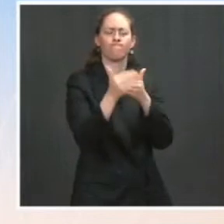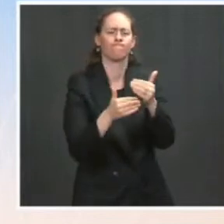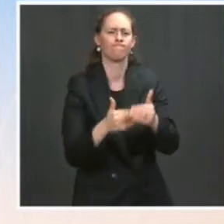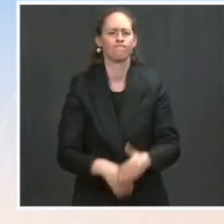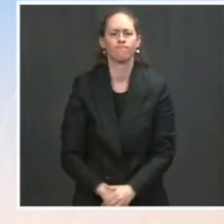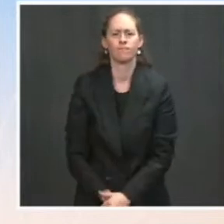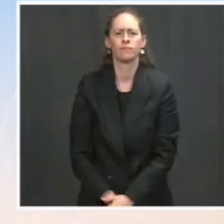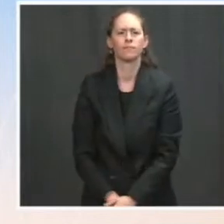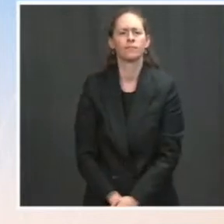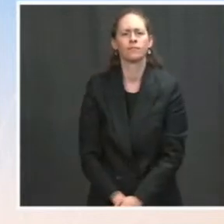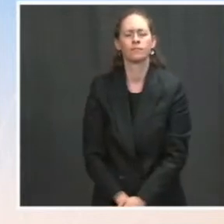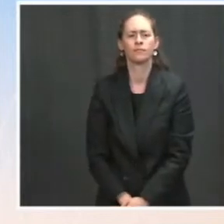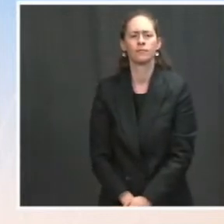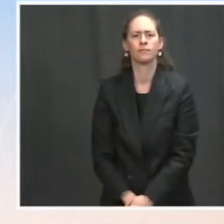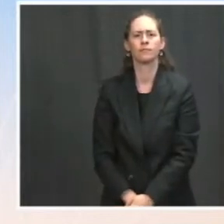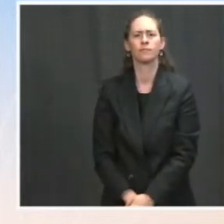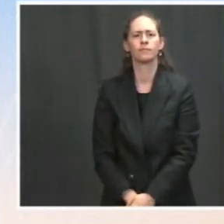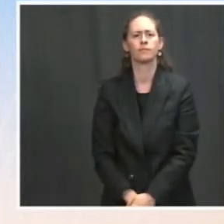meeting